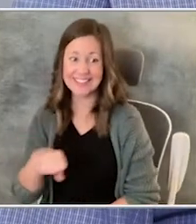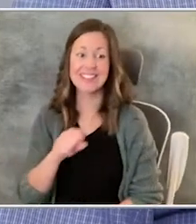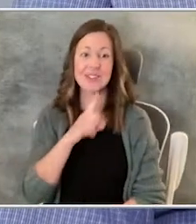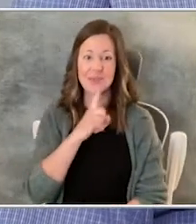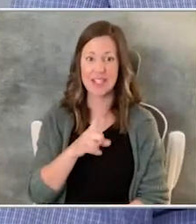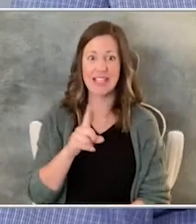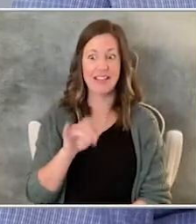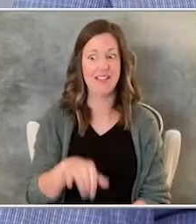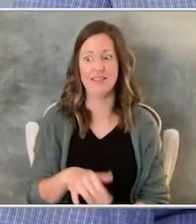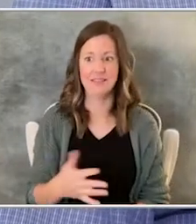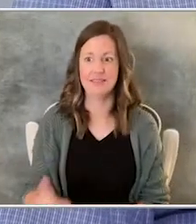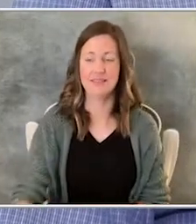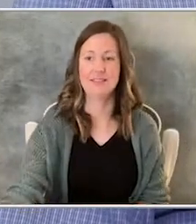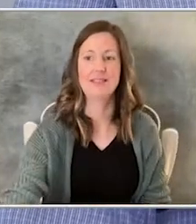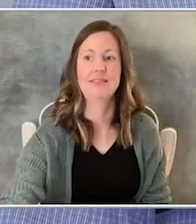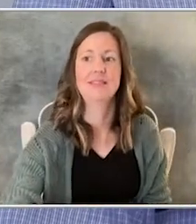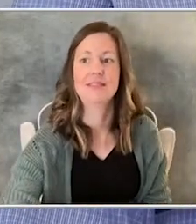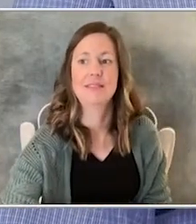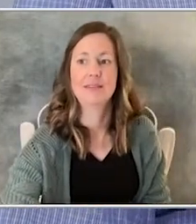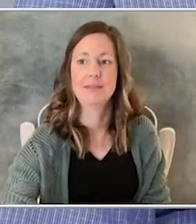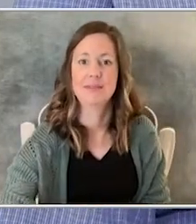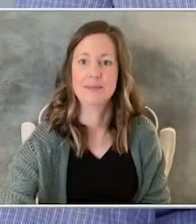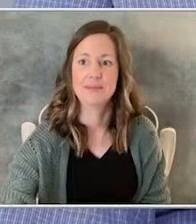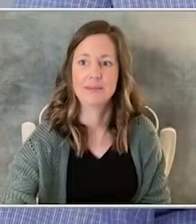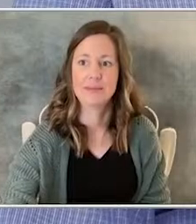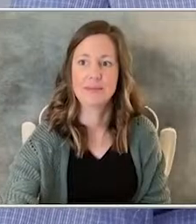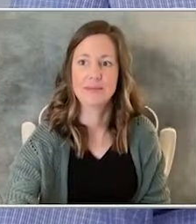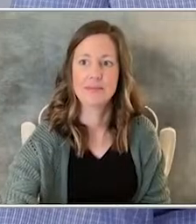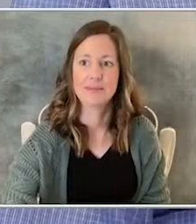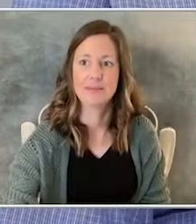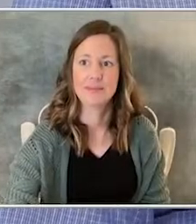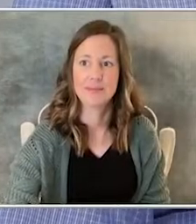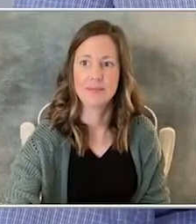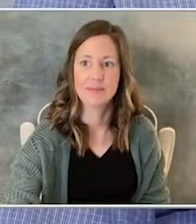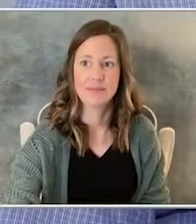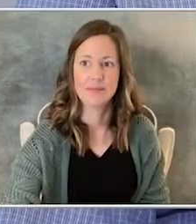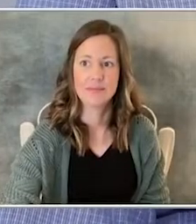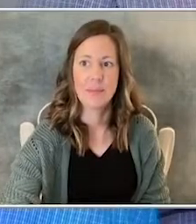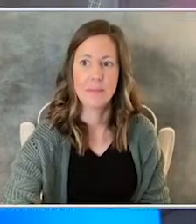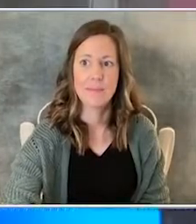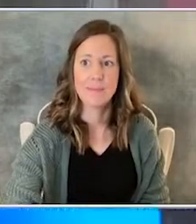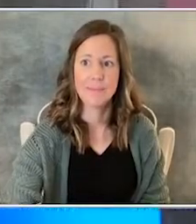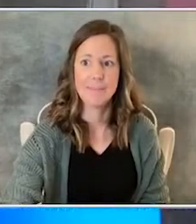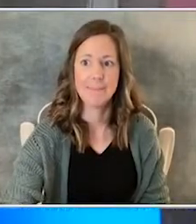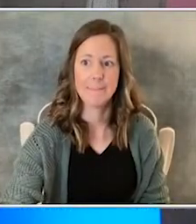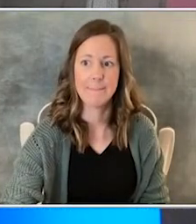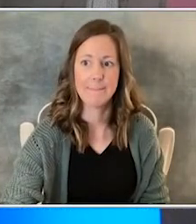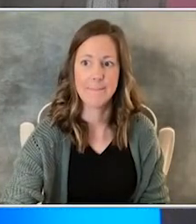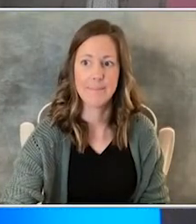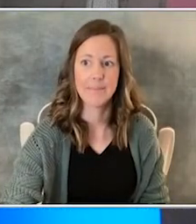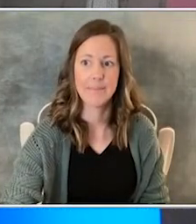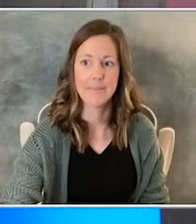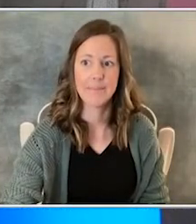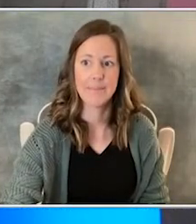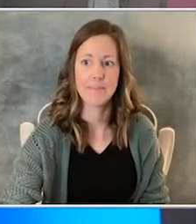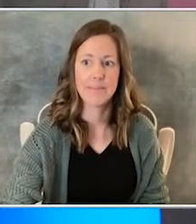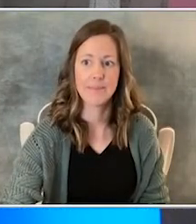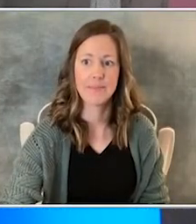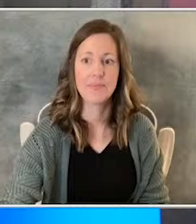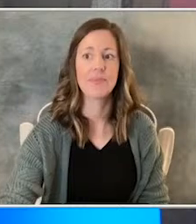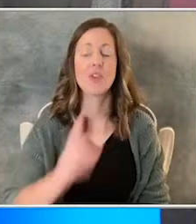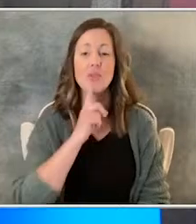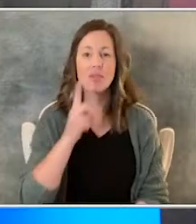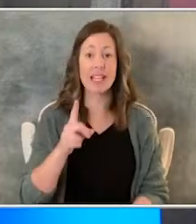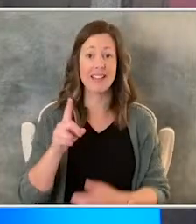I think they see you work hard, but they also see some of the positive sides too, and that's definitely the most important side, is how the